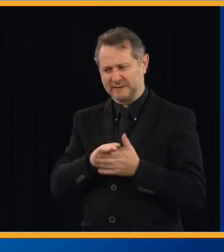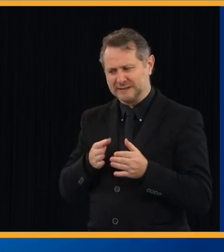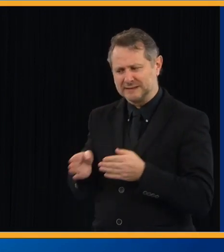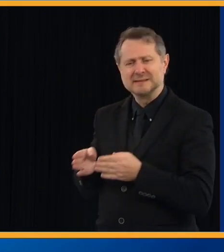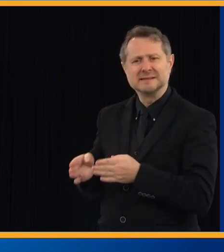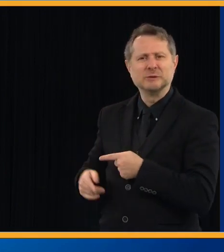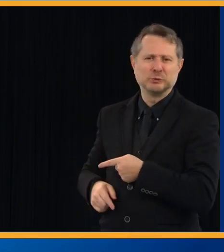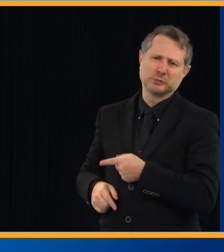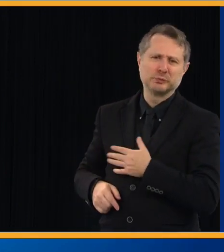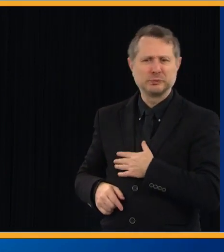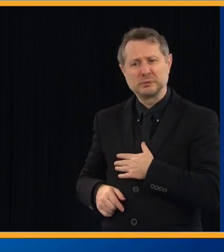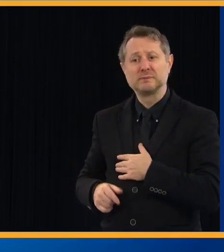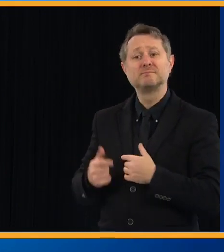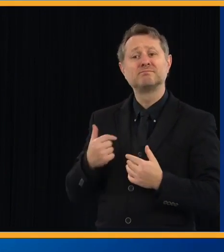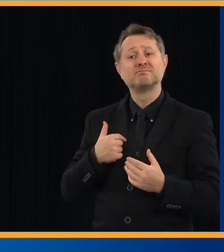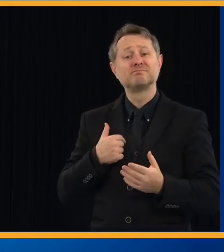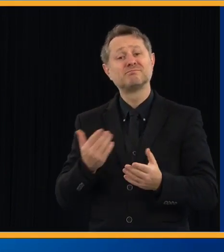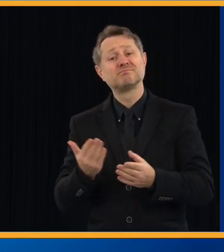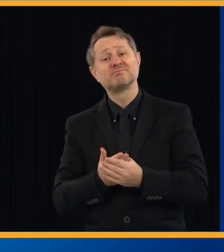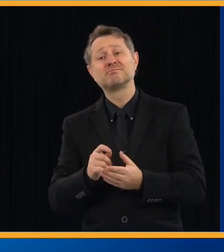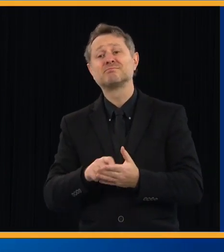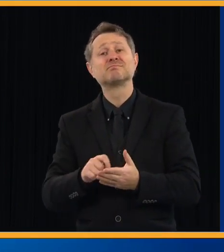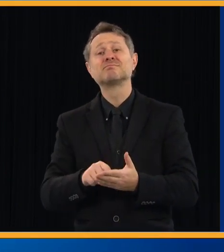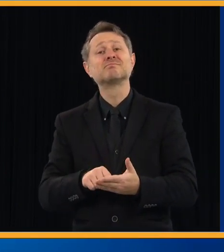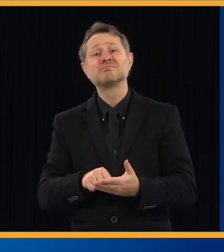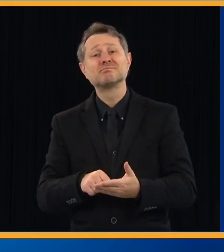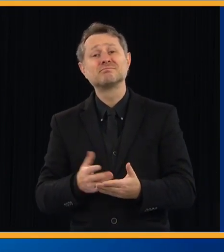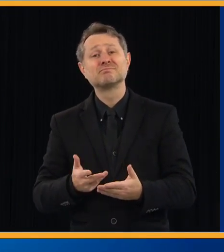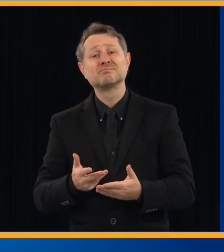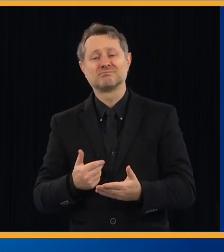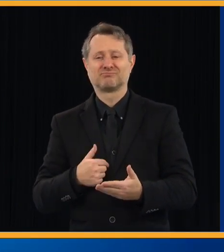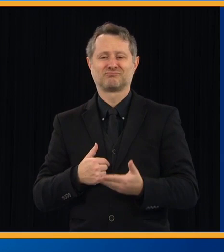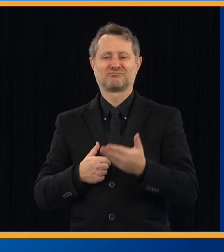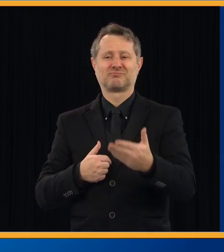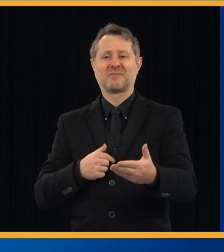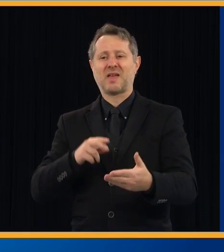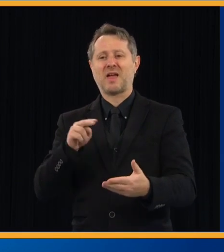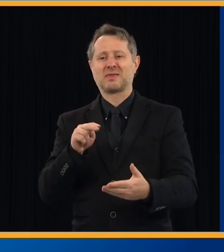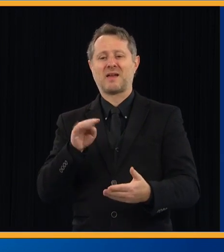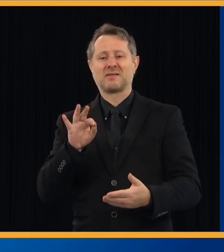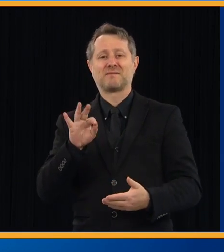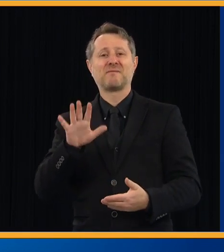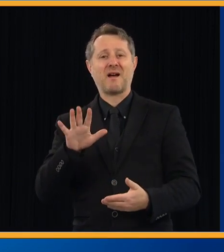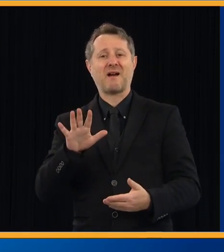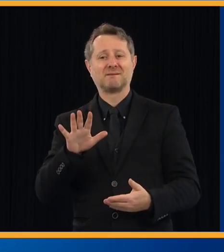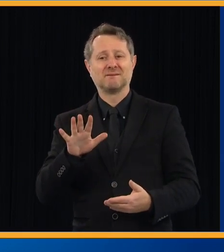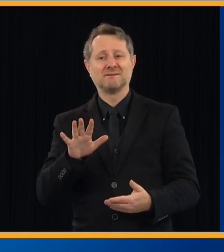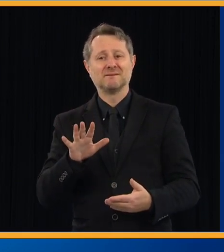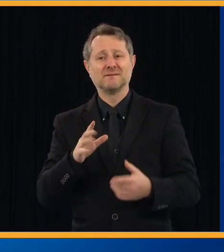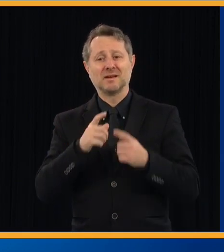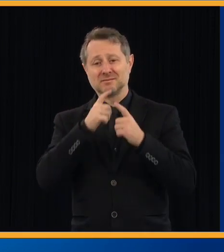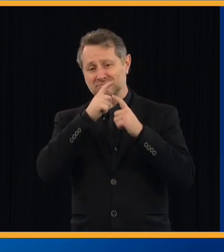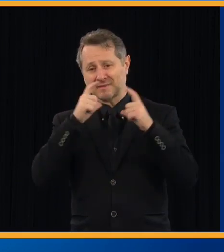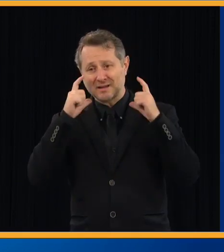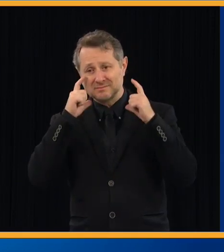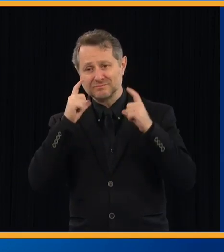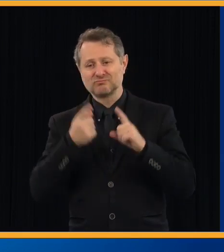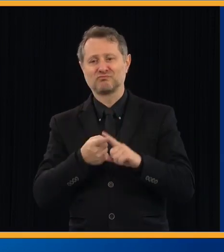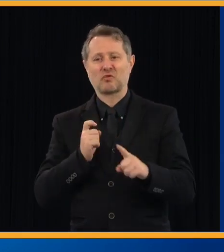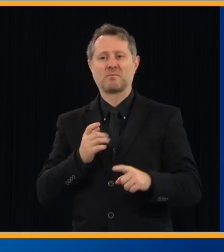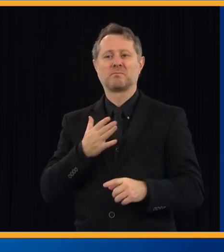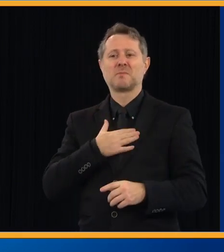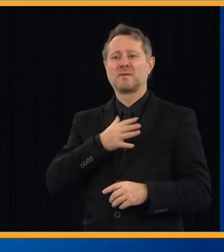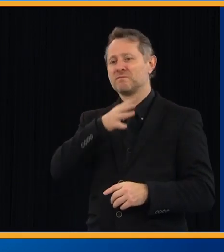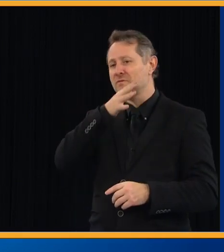Enclosed, find a solitary N95 mask left over from my farming